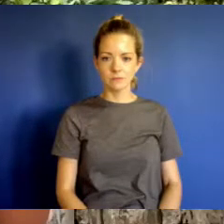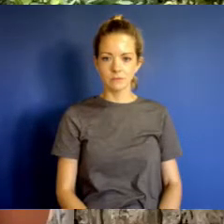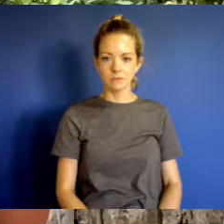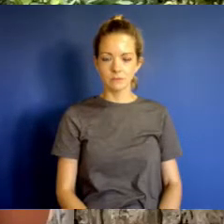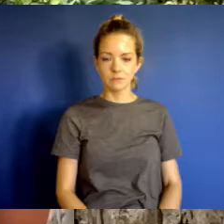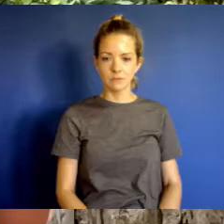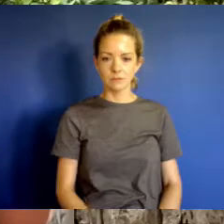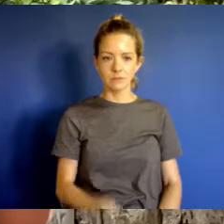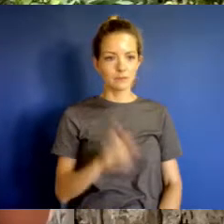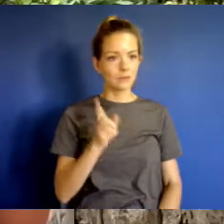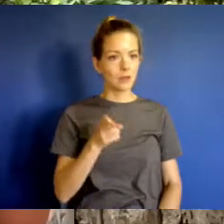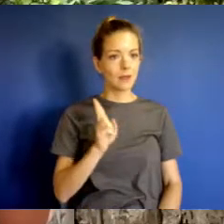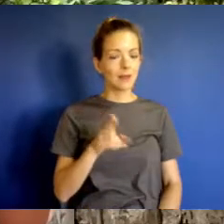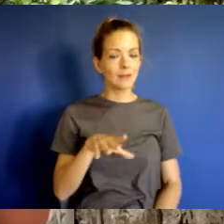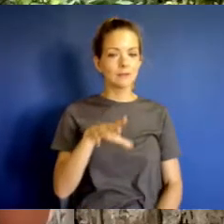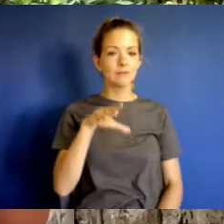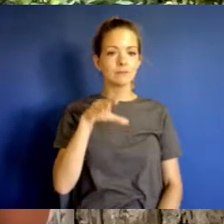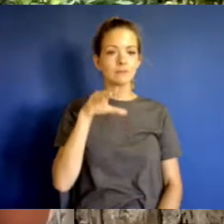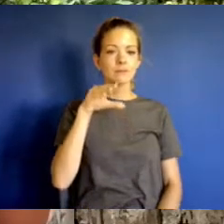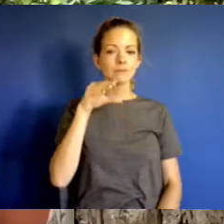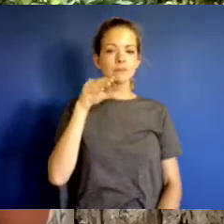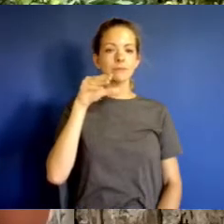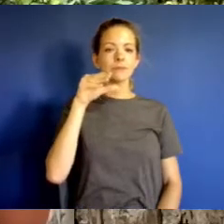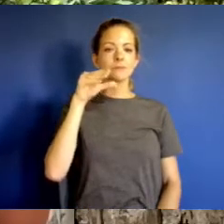And another inhale.